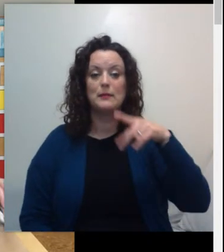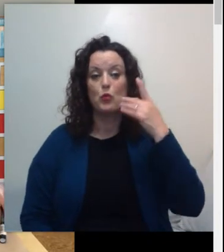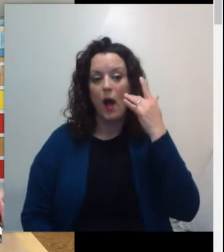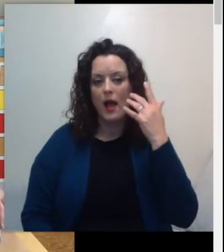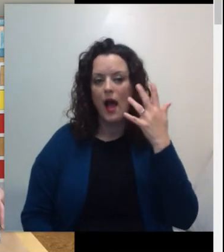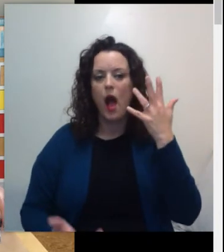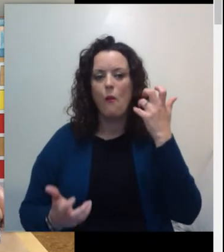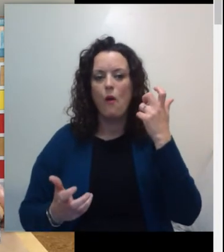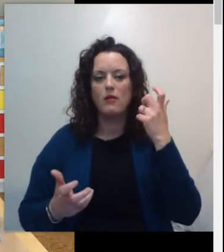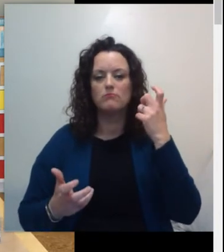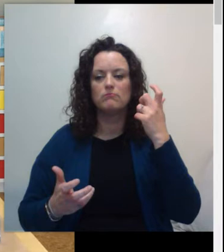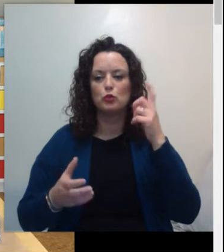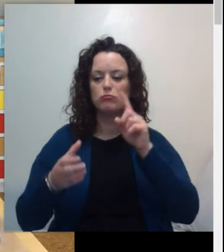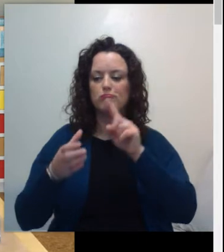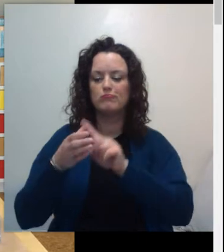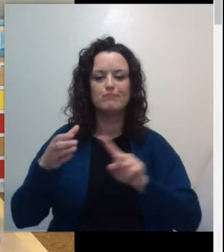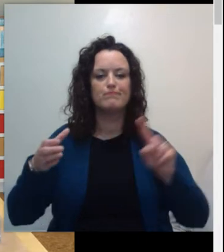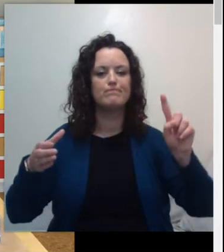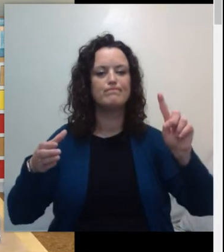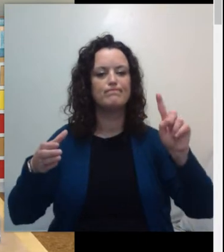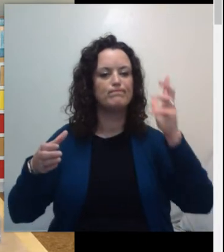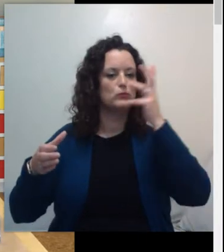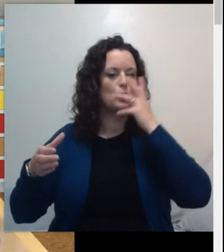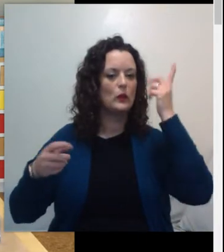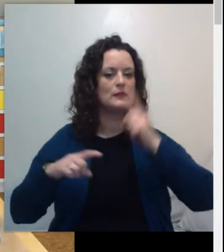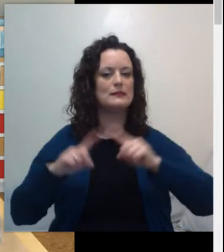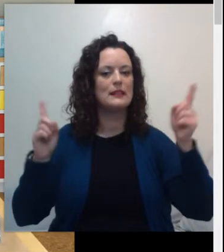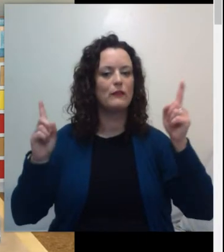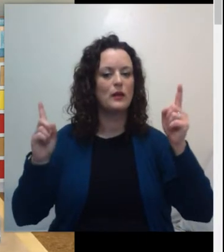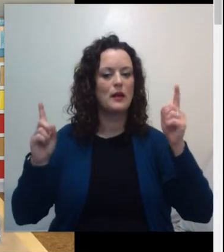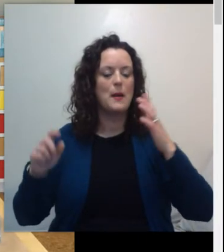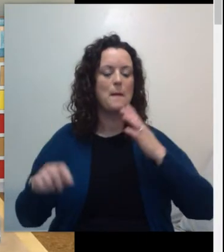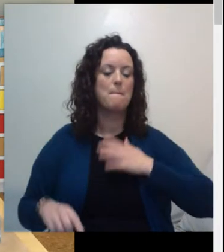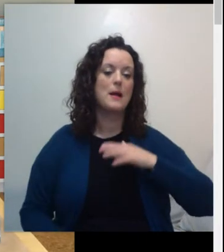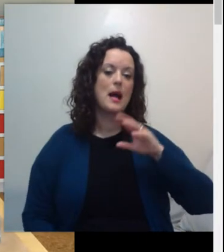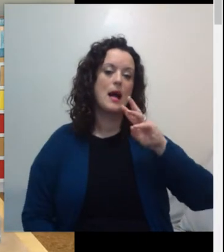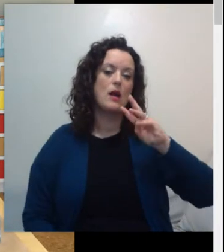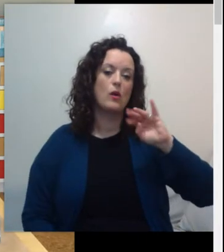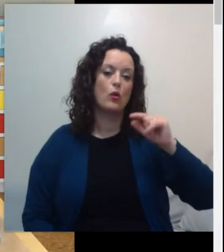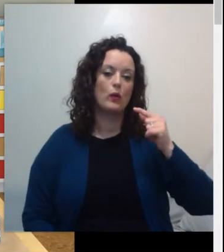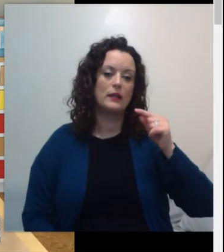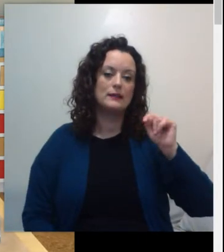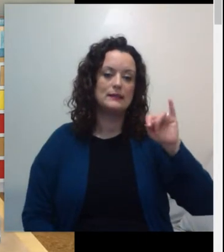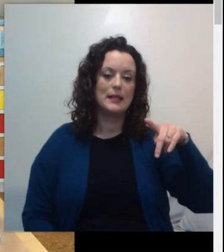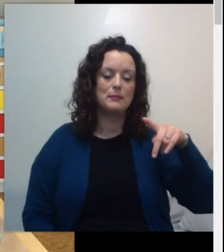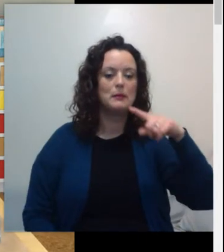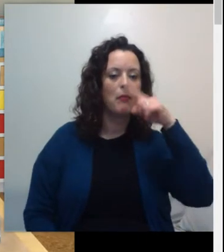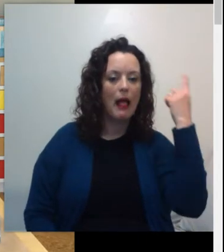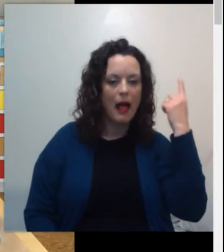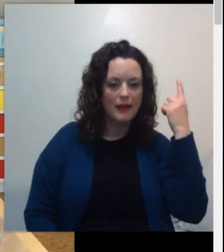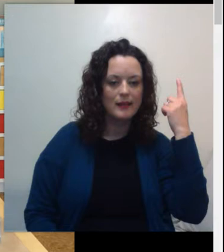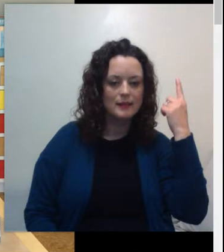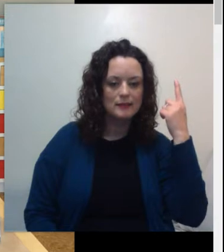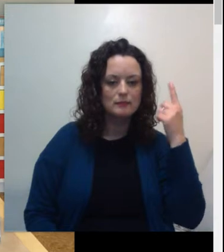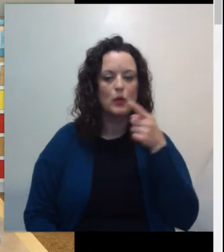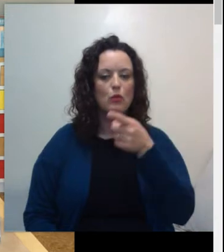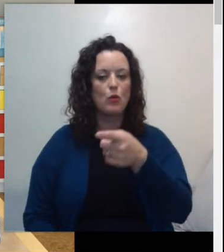around me. And my wingtips were always black. These are going to be purple. See all those little